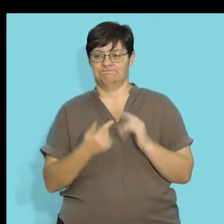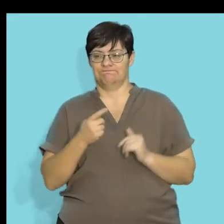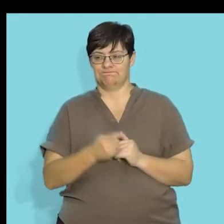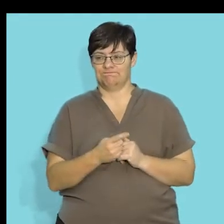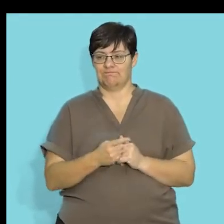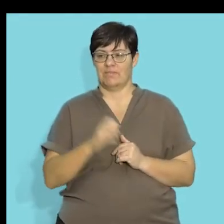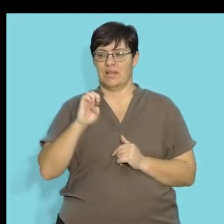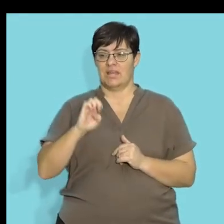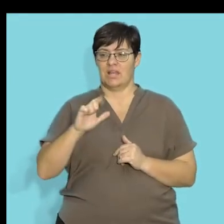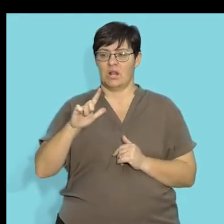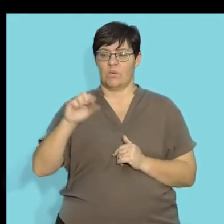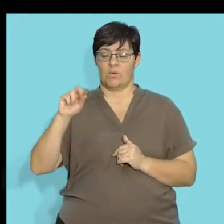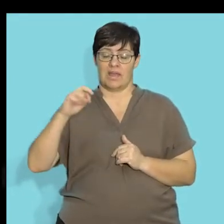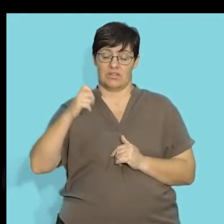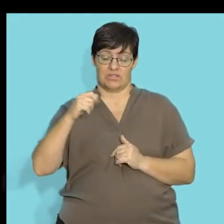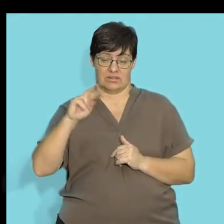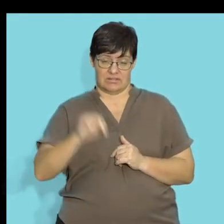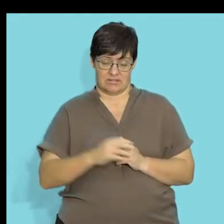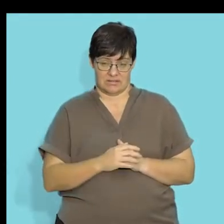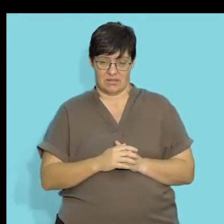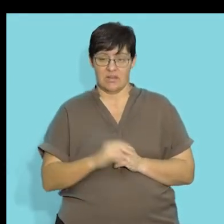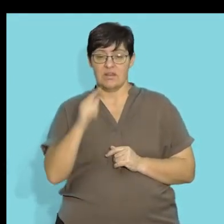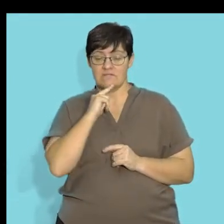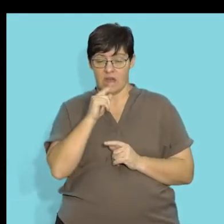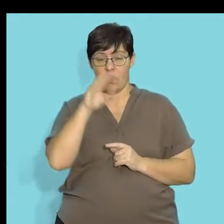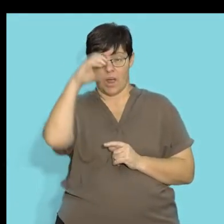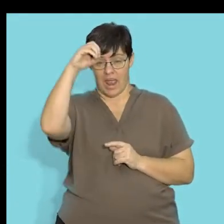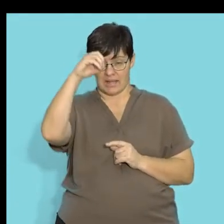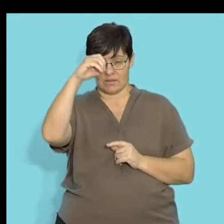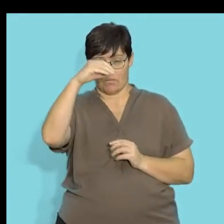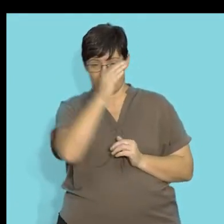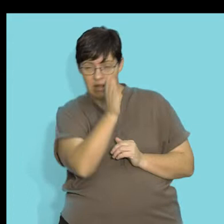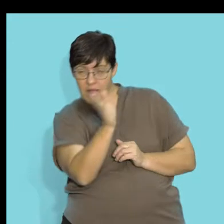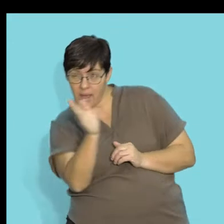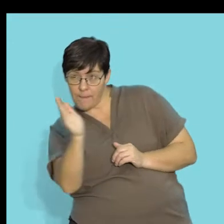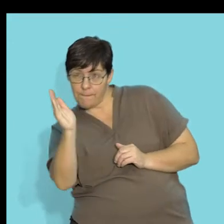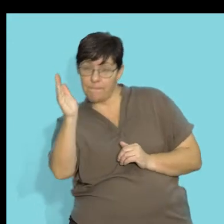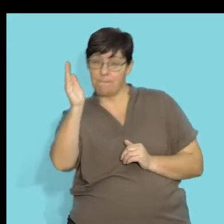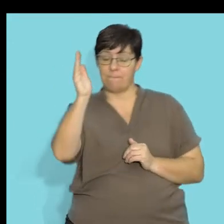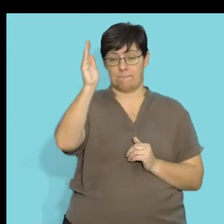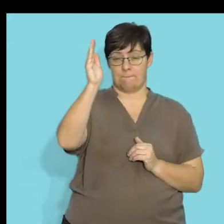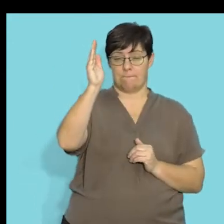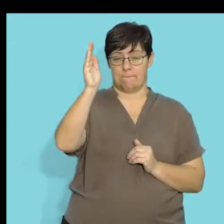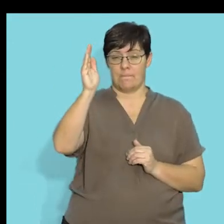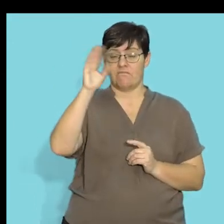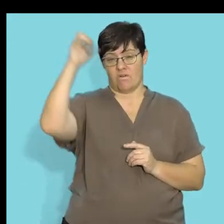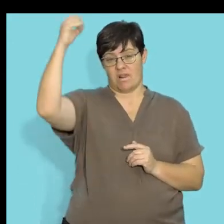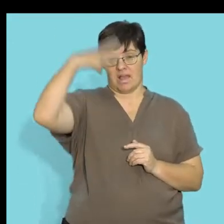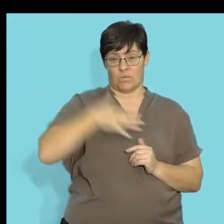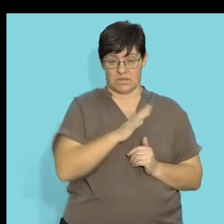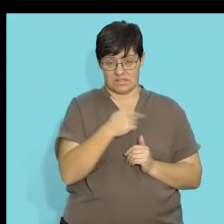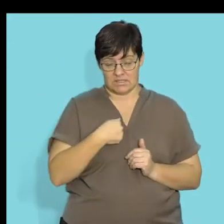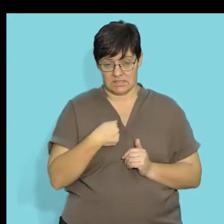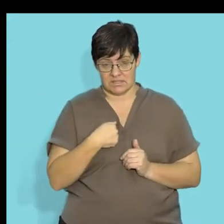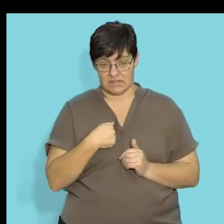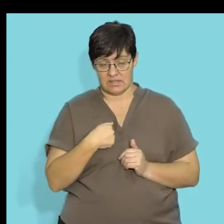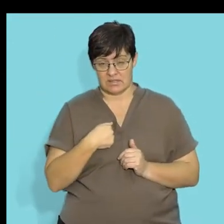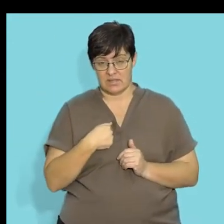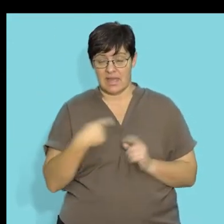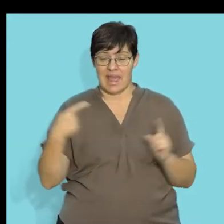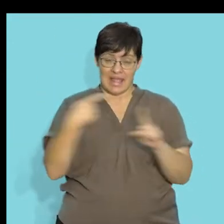the elongation in this region. The stem hence will curve upwards towards the light